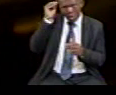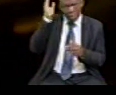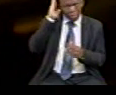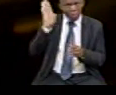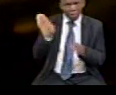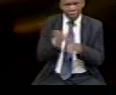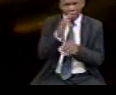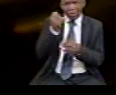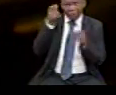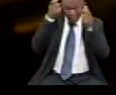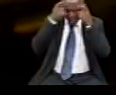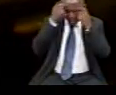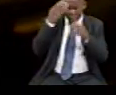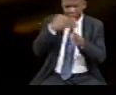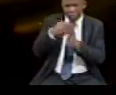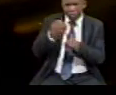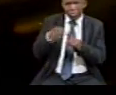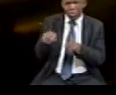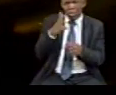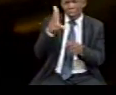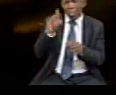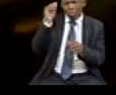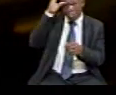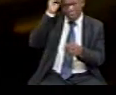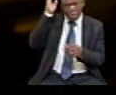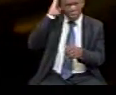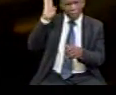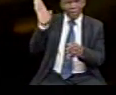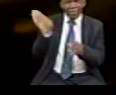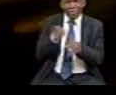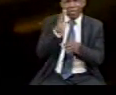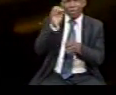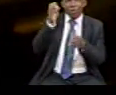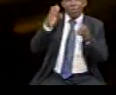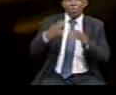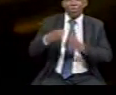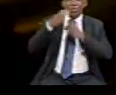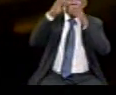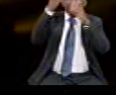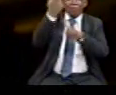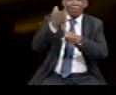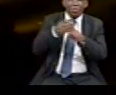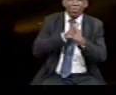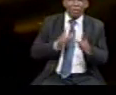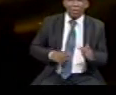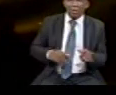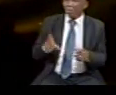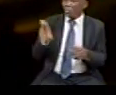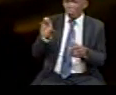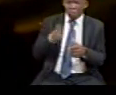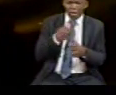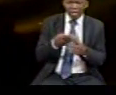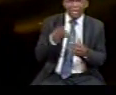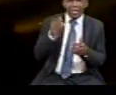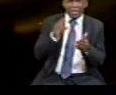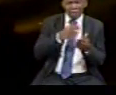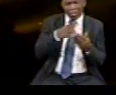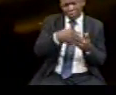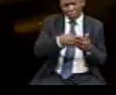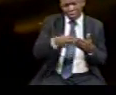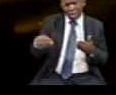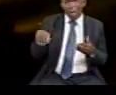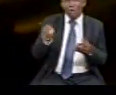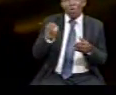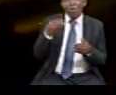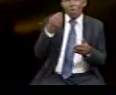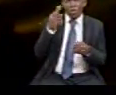no woman will take your consecration. No man will take your covenant. Naira and kobo, dollar and pounds will not take your